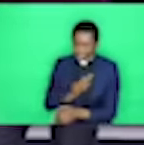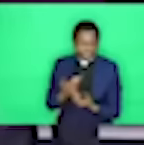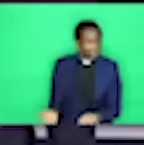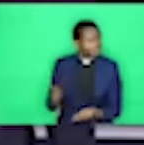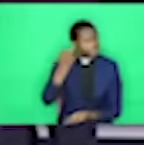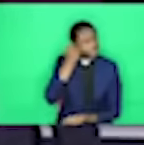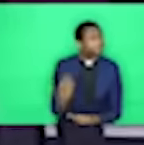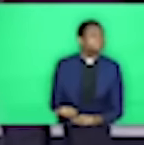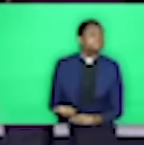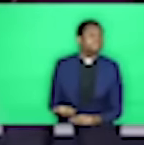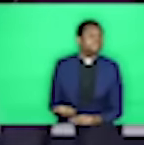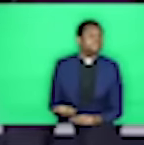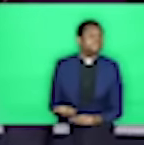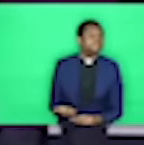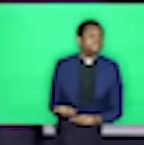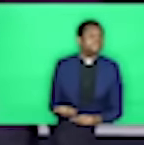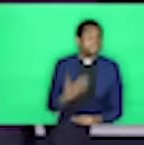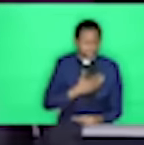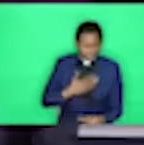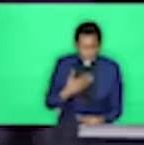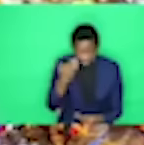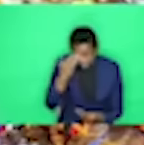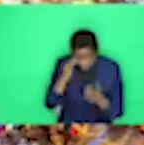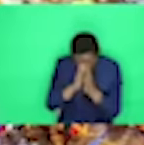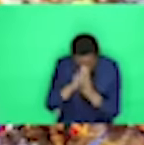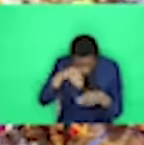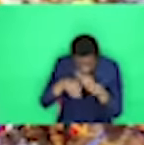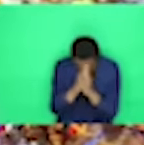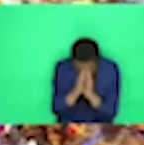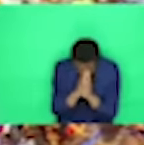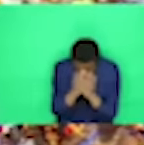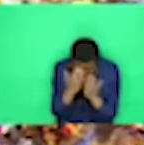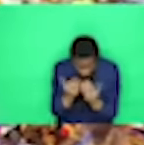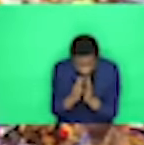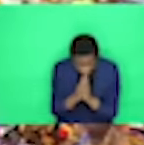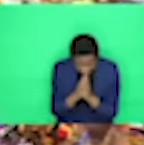Ghana? Shall we bow down our heads in prayer?